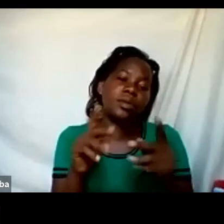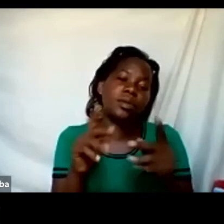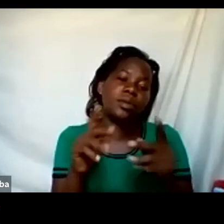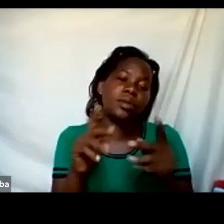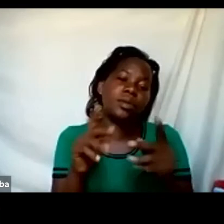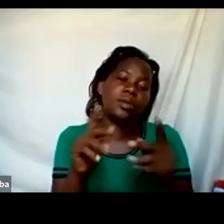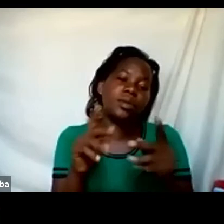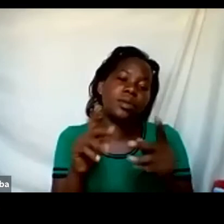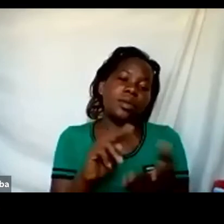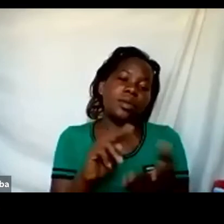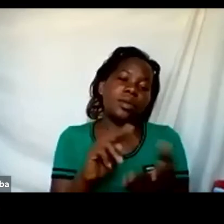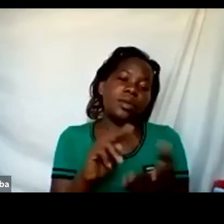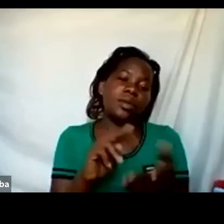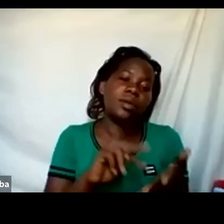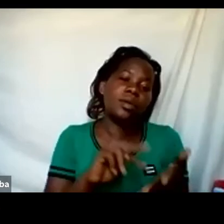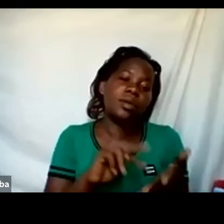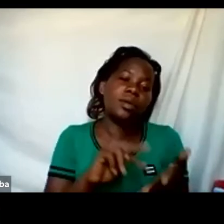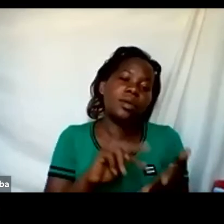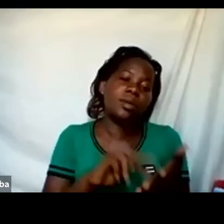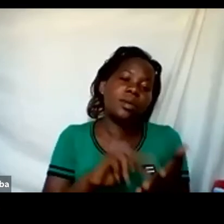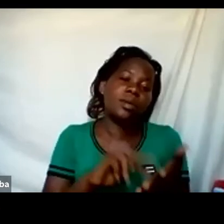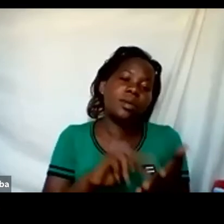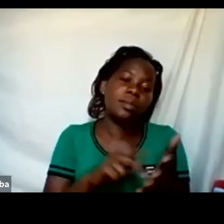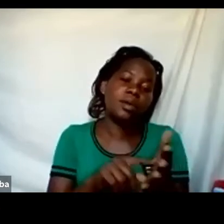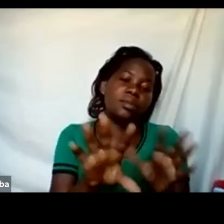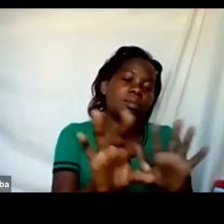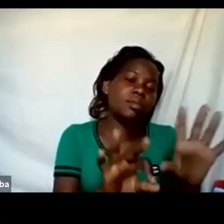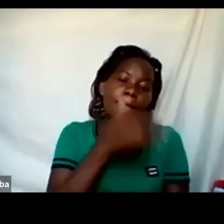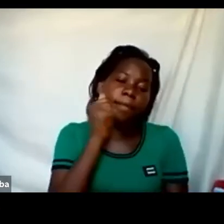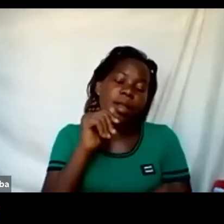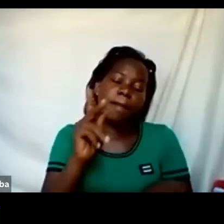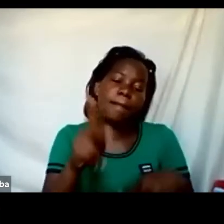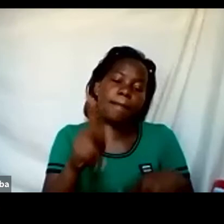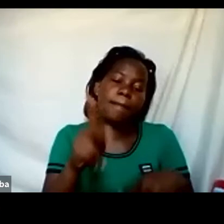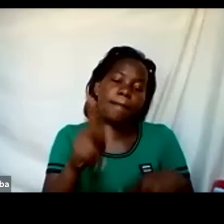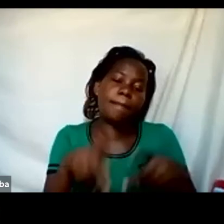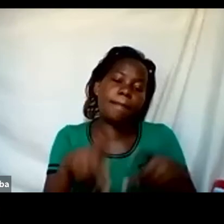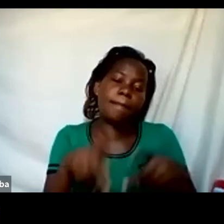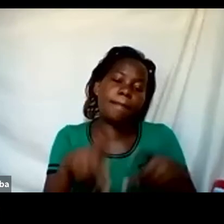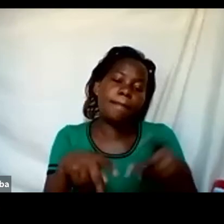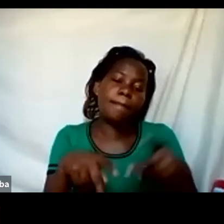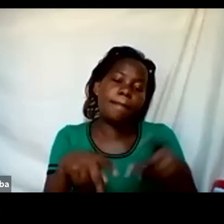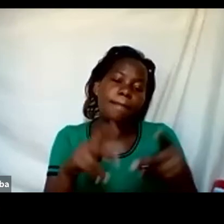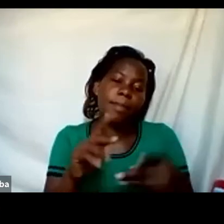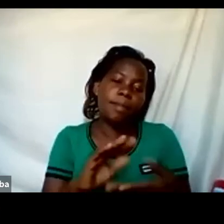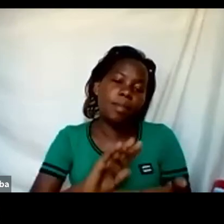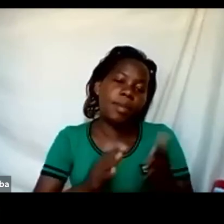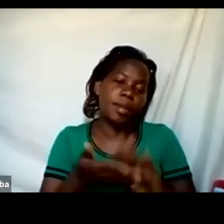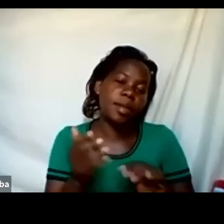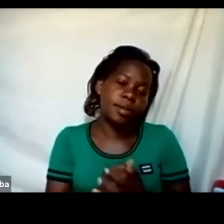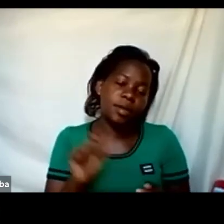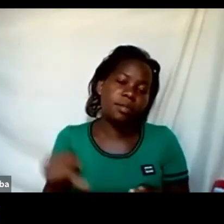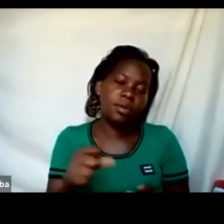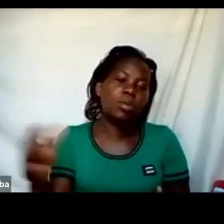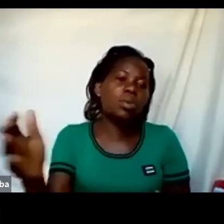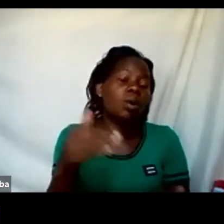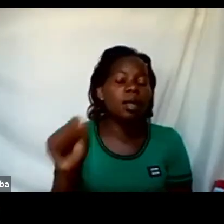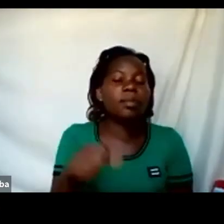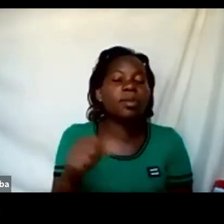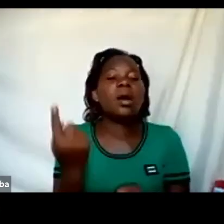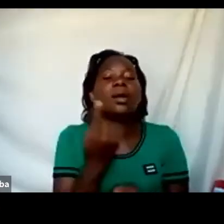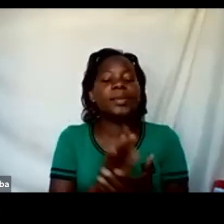can't do everything alone. Some of the partners we have on board, like ILA, Innovate Labs Africa, their expertise in intellectual